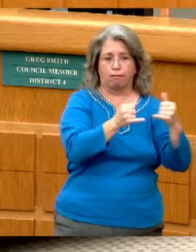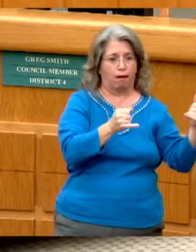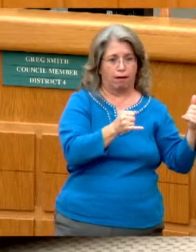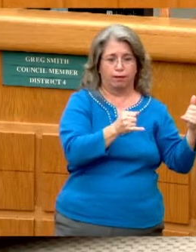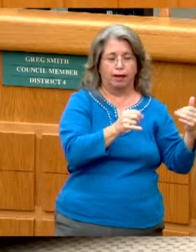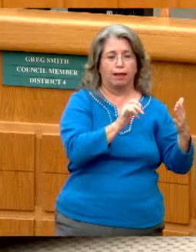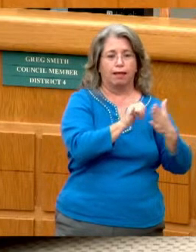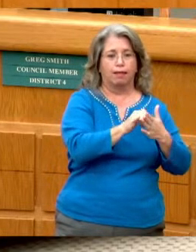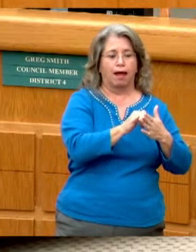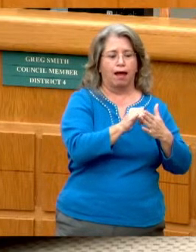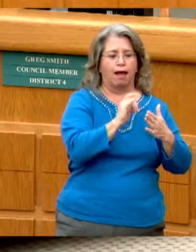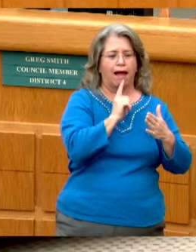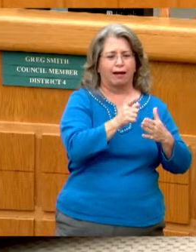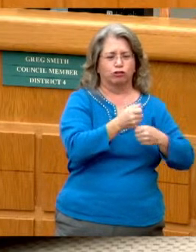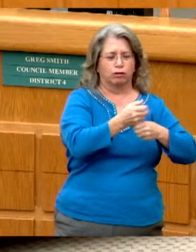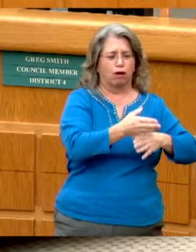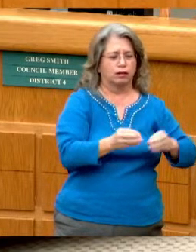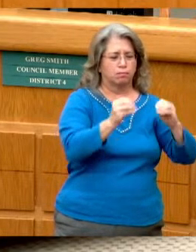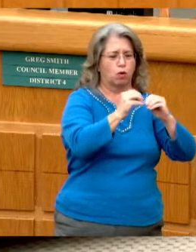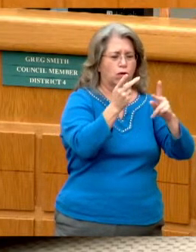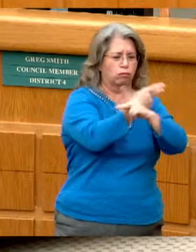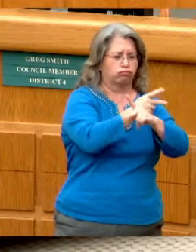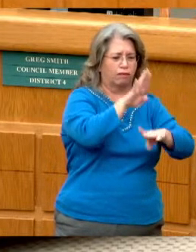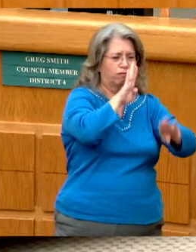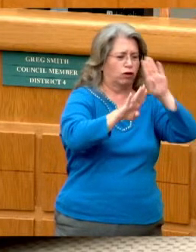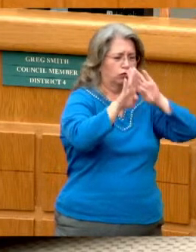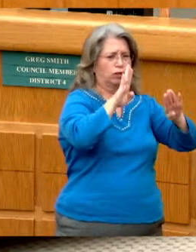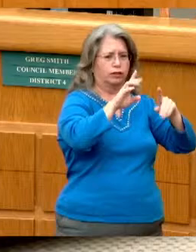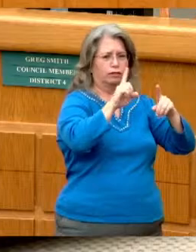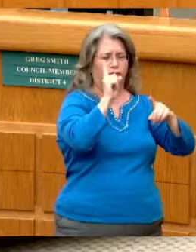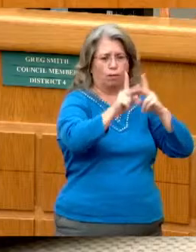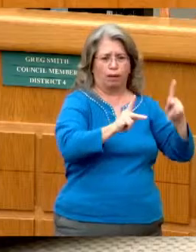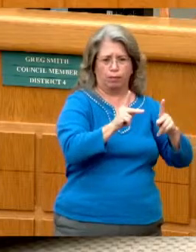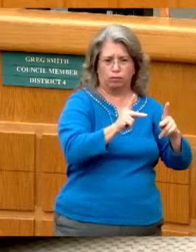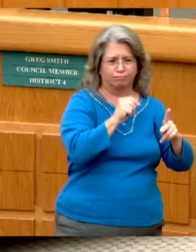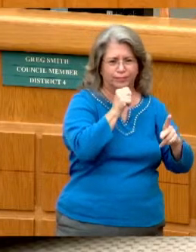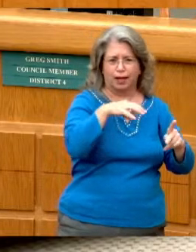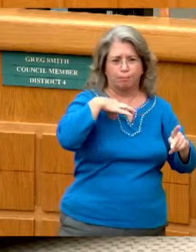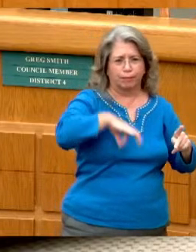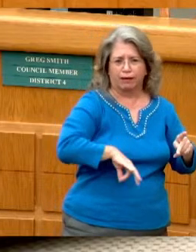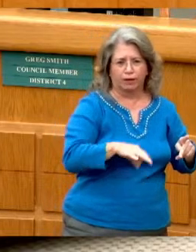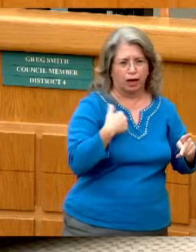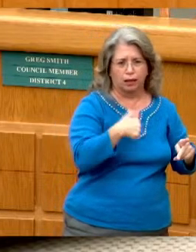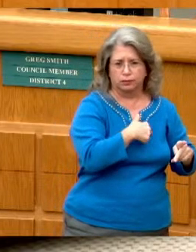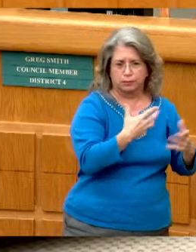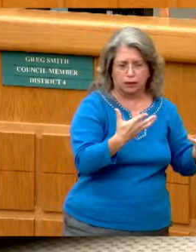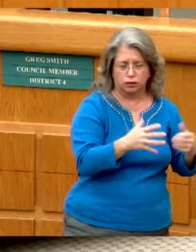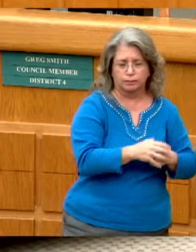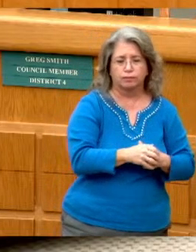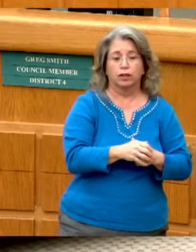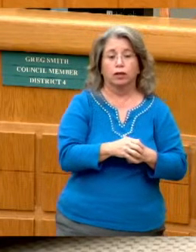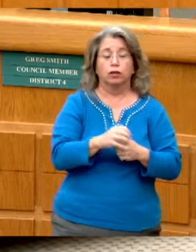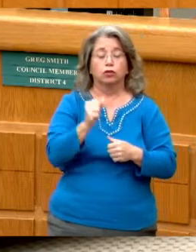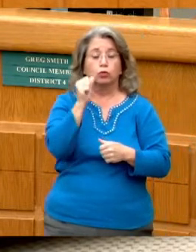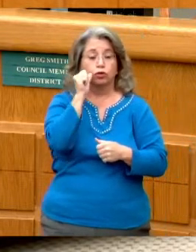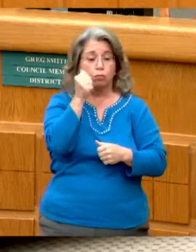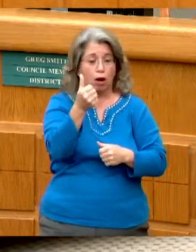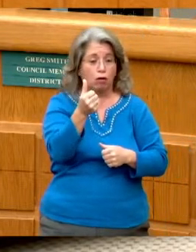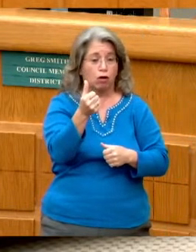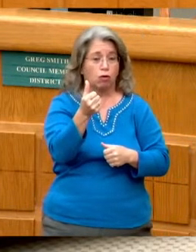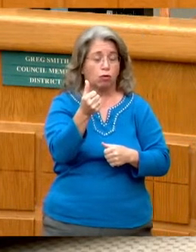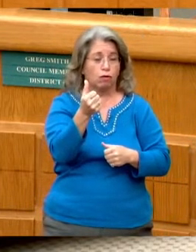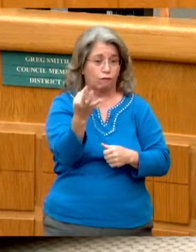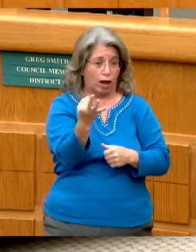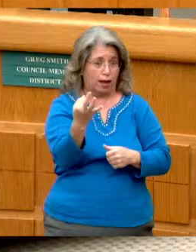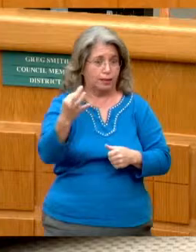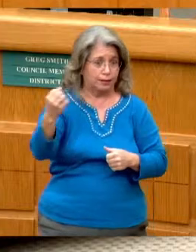more people than it benefited. So with the vaccine drives that take place tomorrow and Saturday,